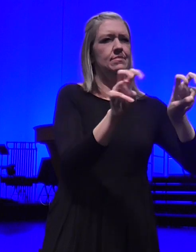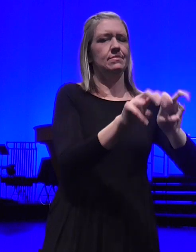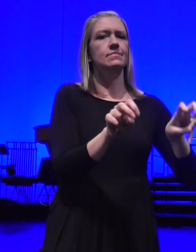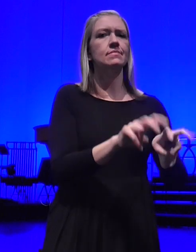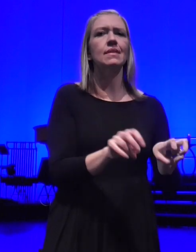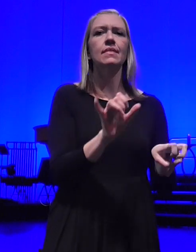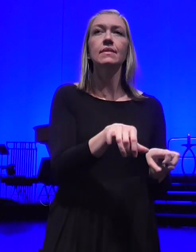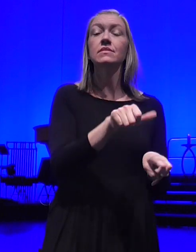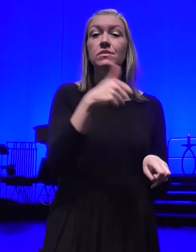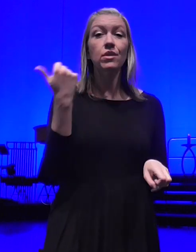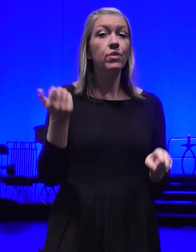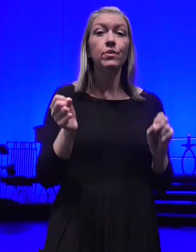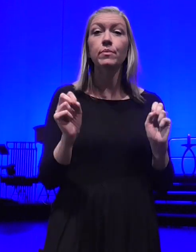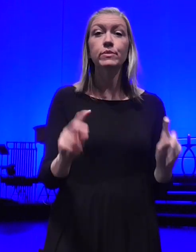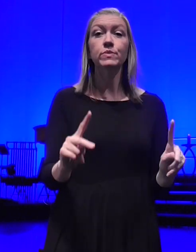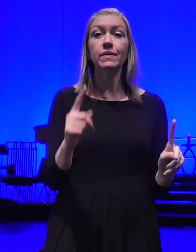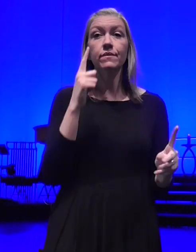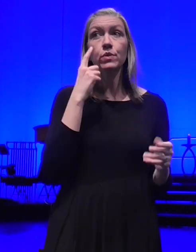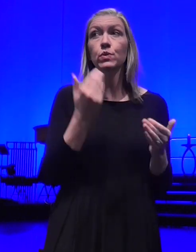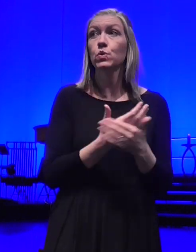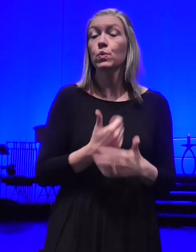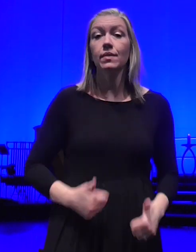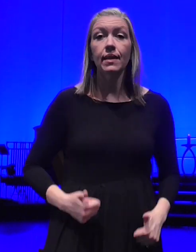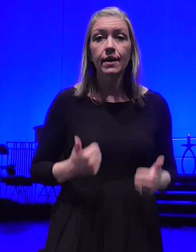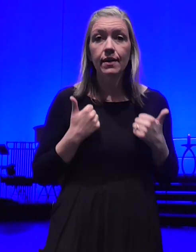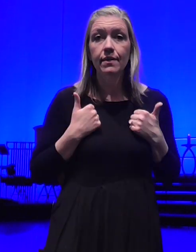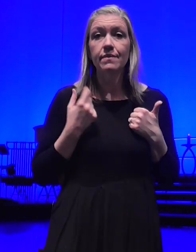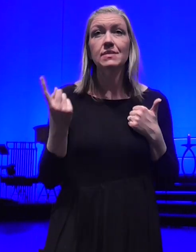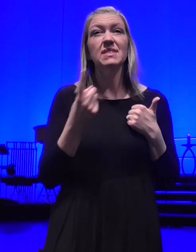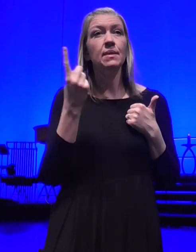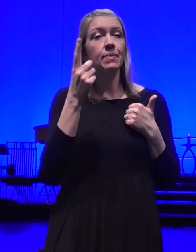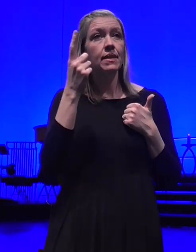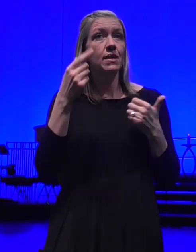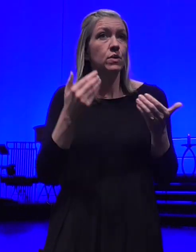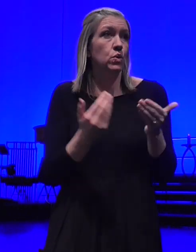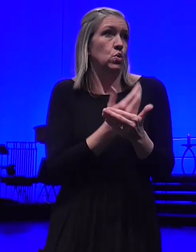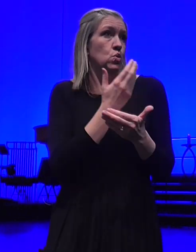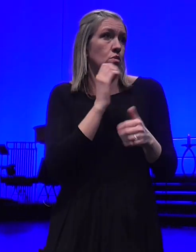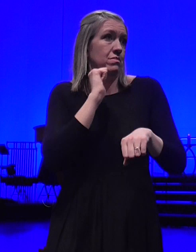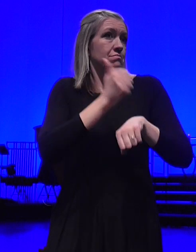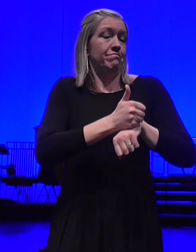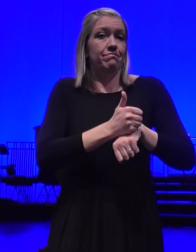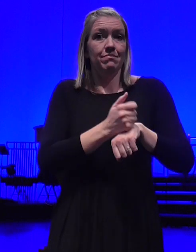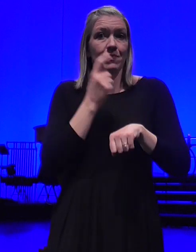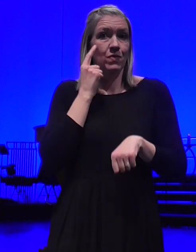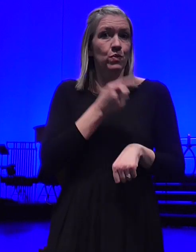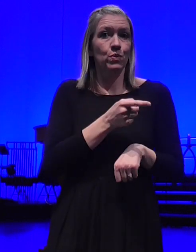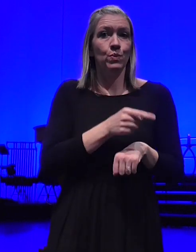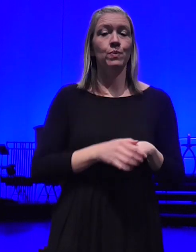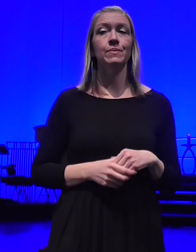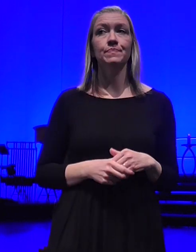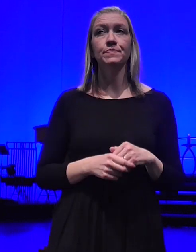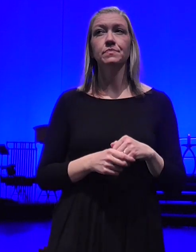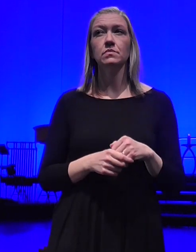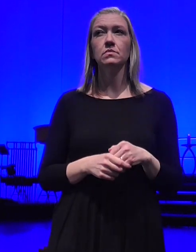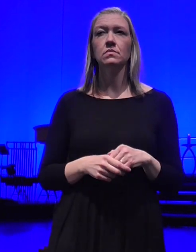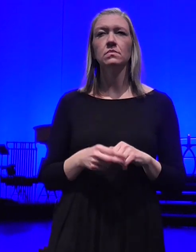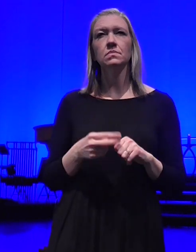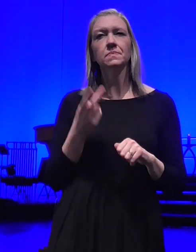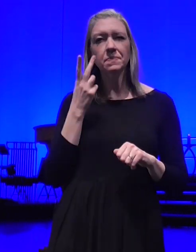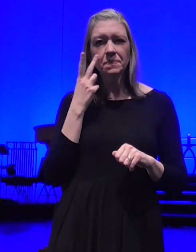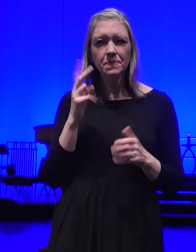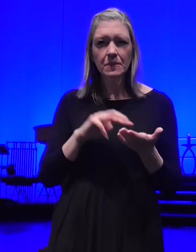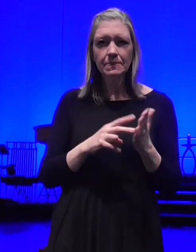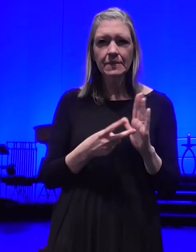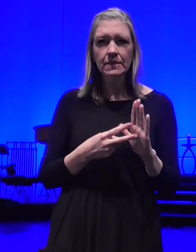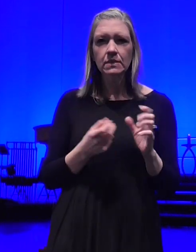another opportunity for new life, something new to come to you? So do you see, what I'm trying to